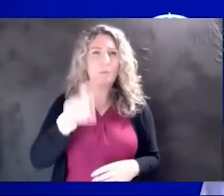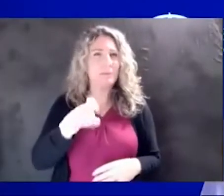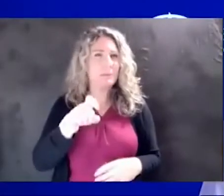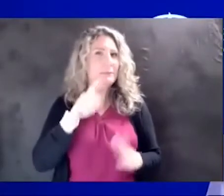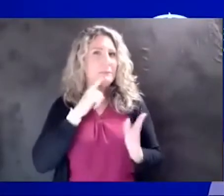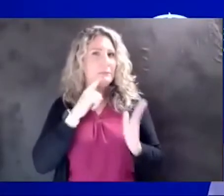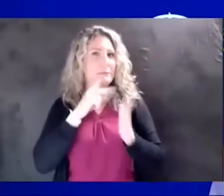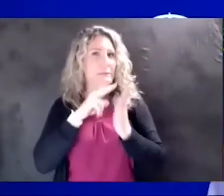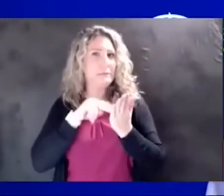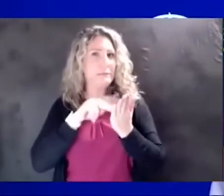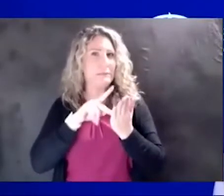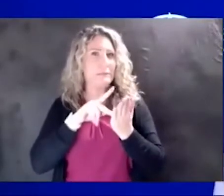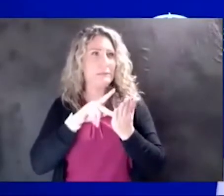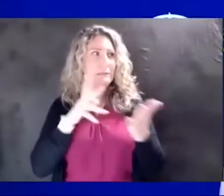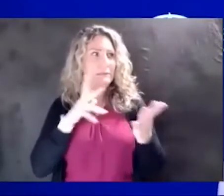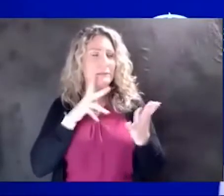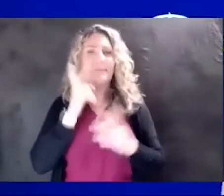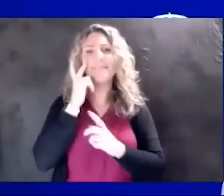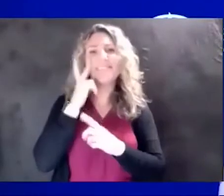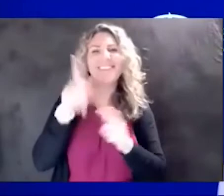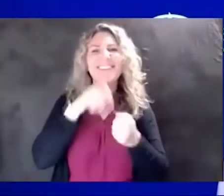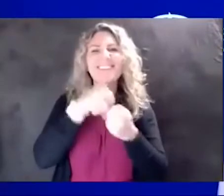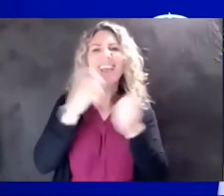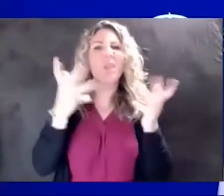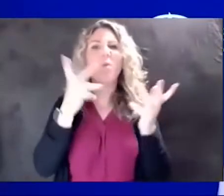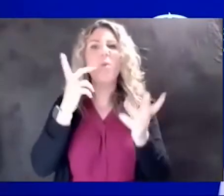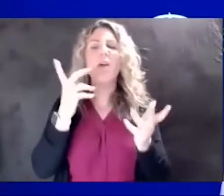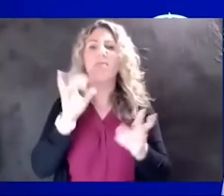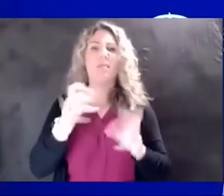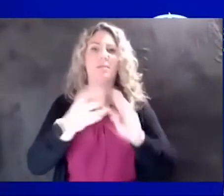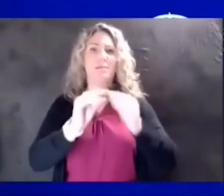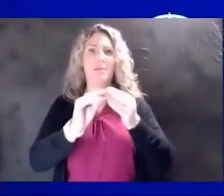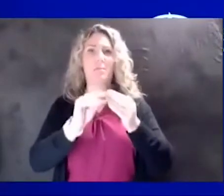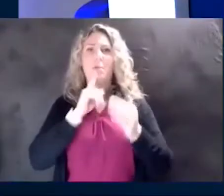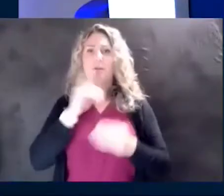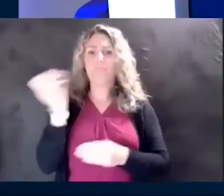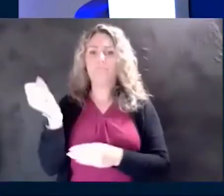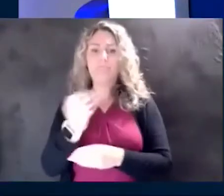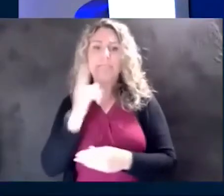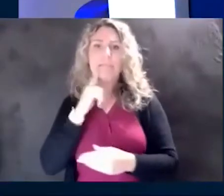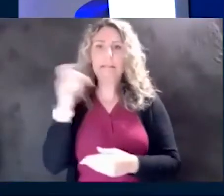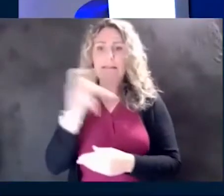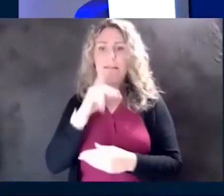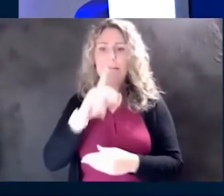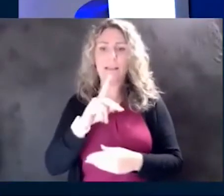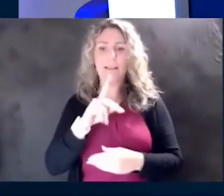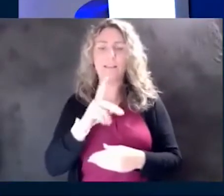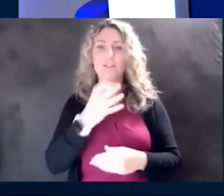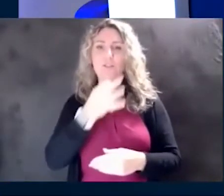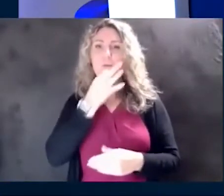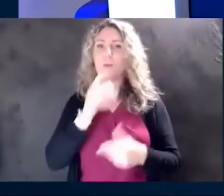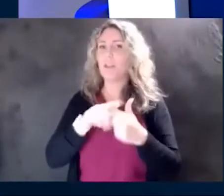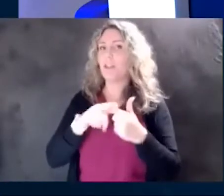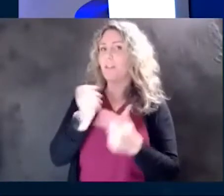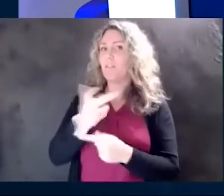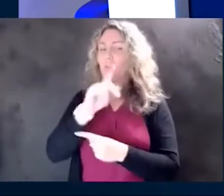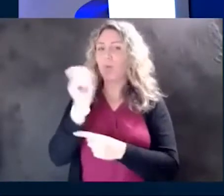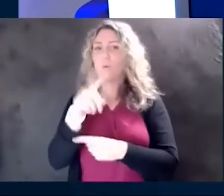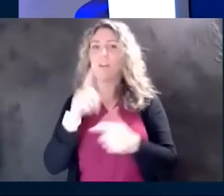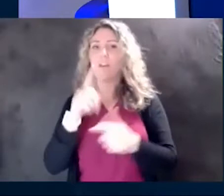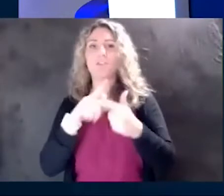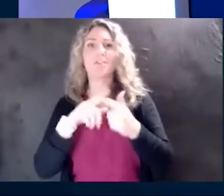back and see exactly what that is, and we can try to get that here for you real quick. Okay, couple of questions, and then I'm going to shoot it back to